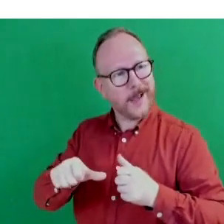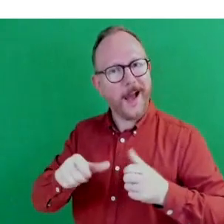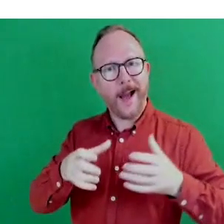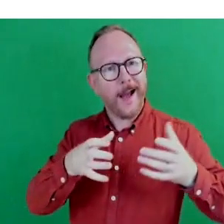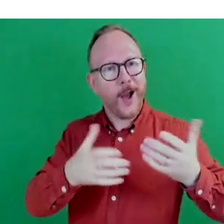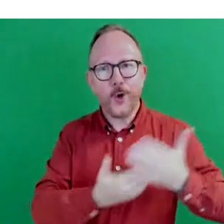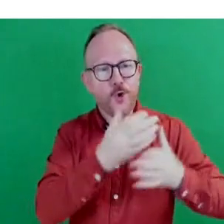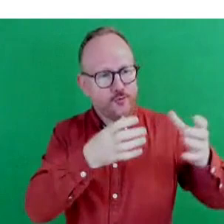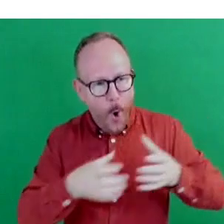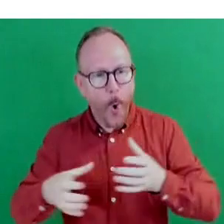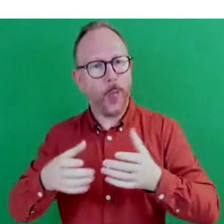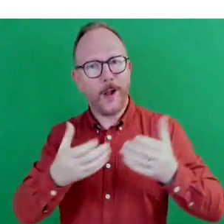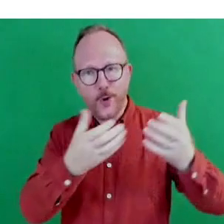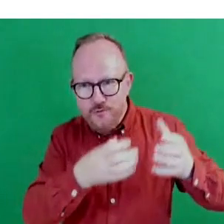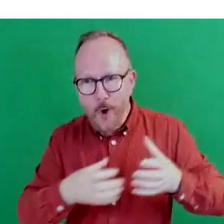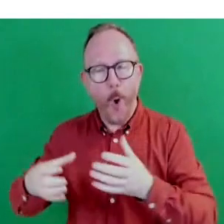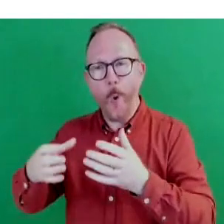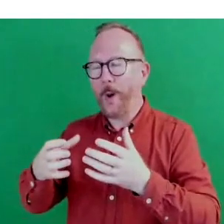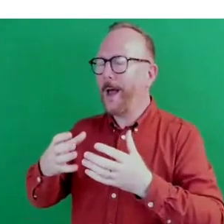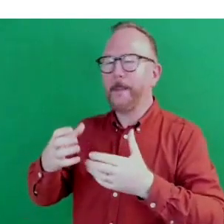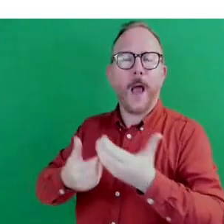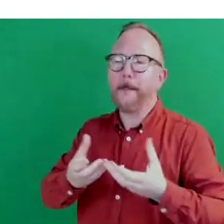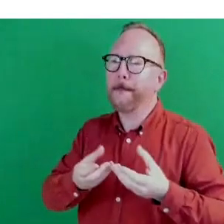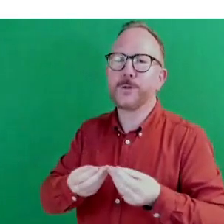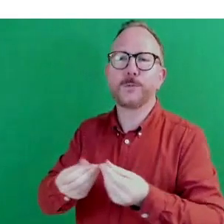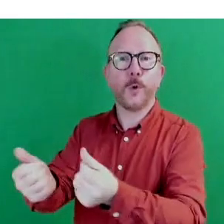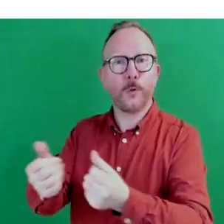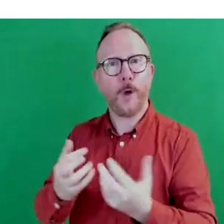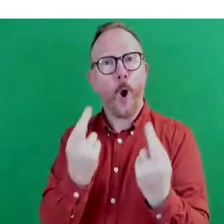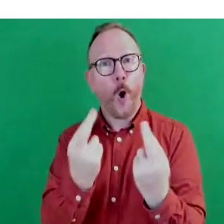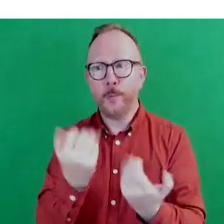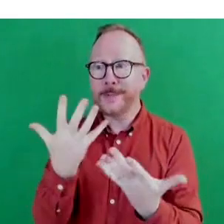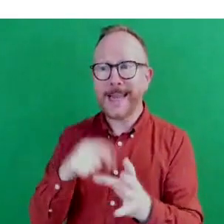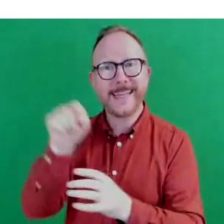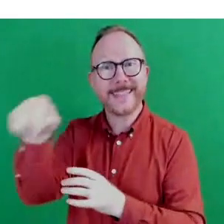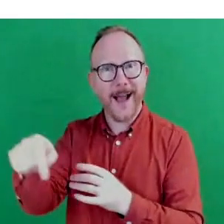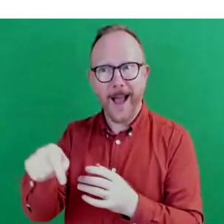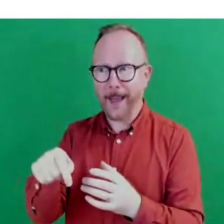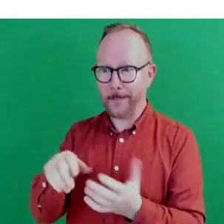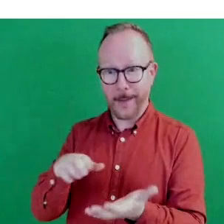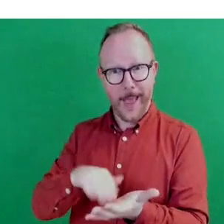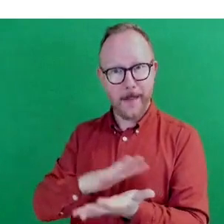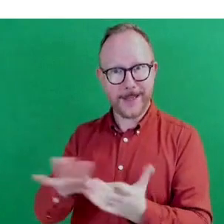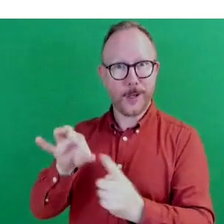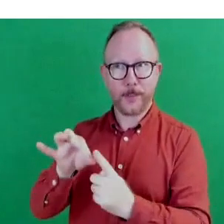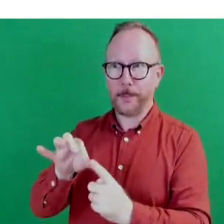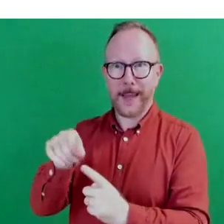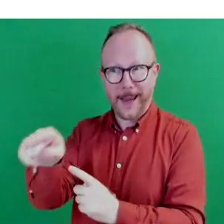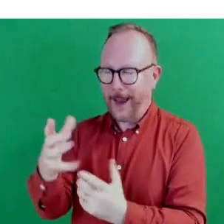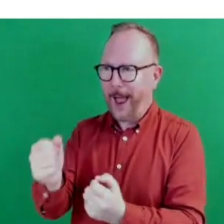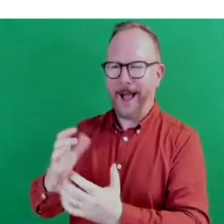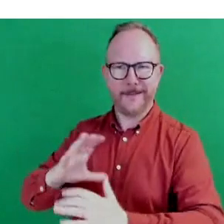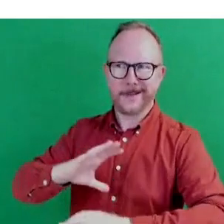the MHWP role will be just as established as the PWP role within IAP services. So I think it's just somebody has